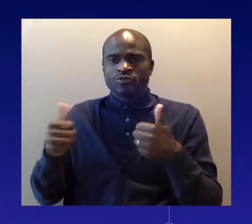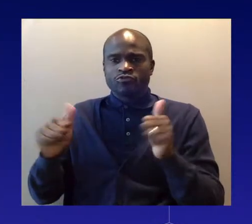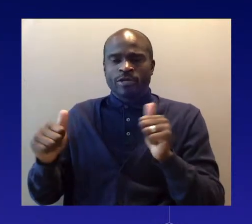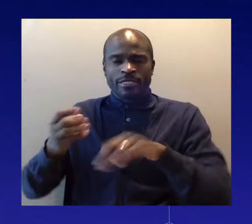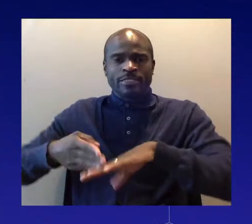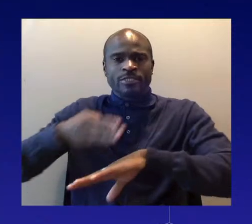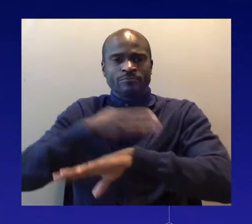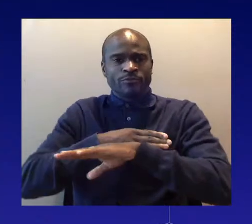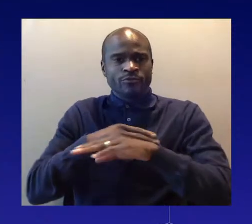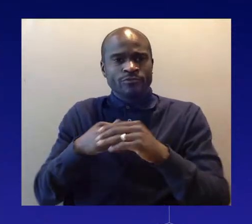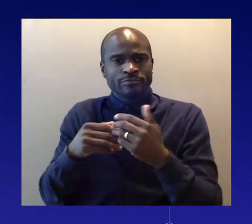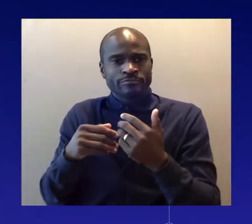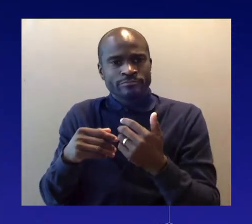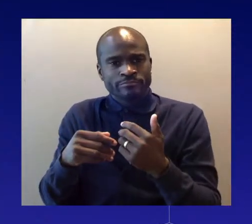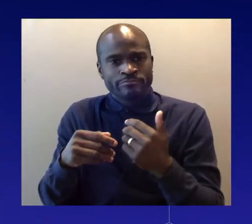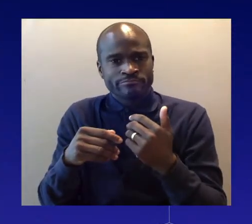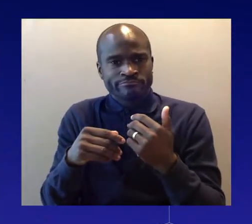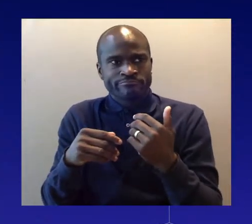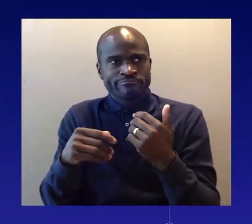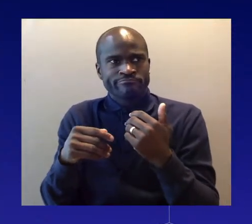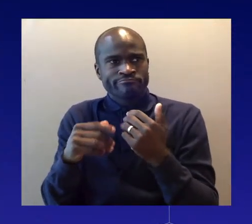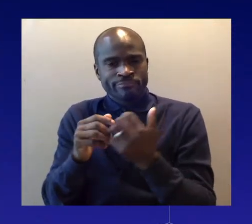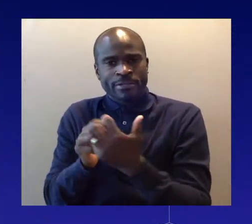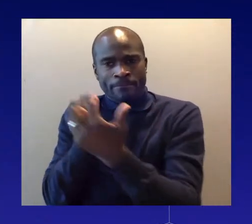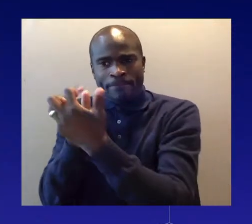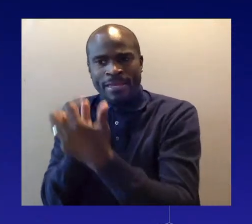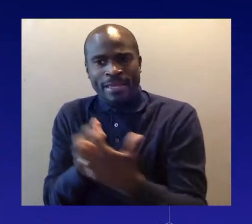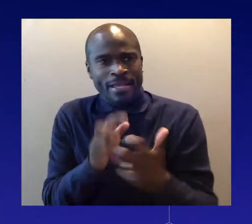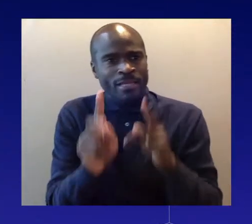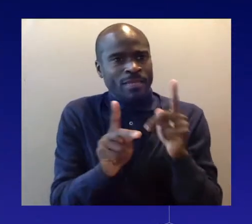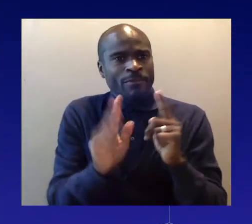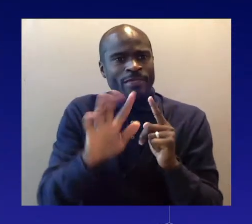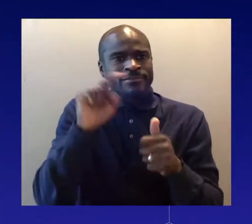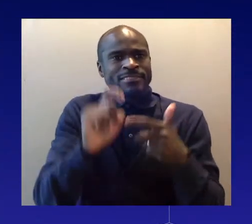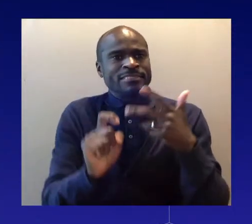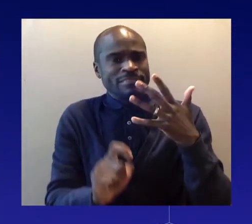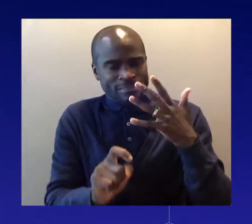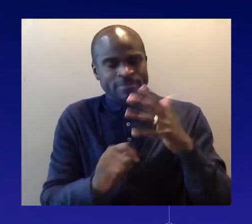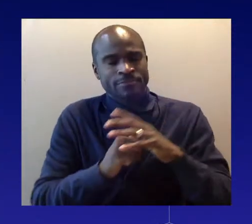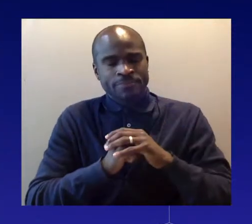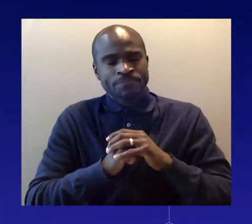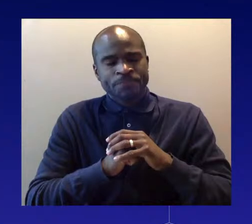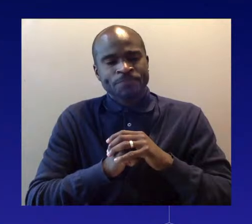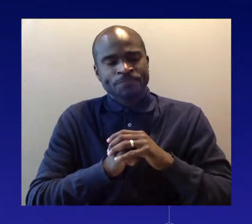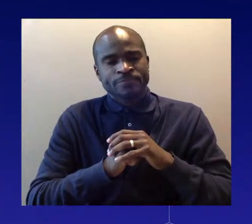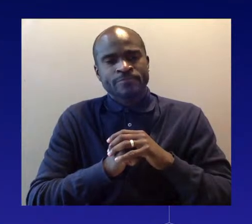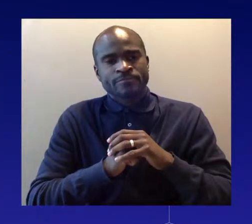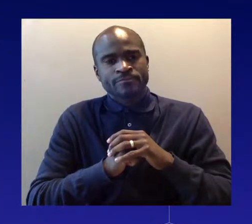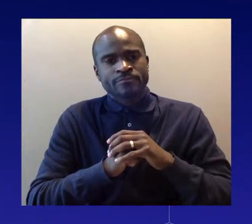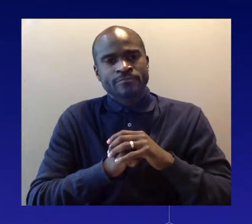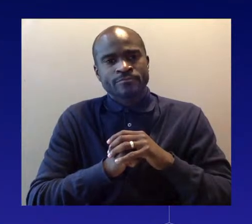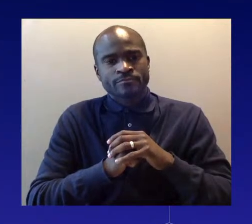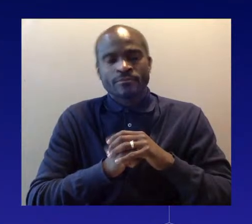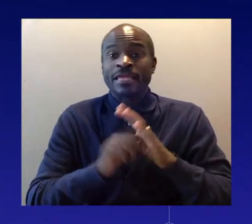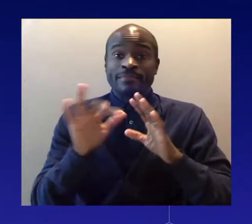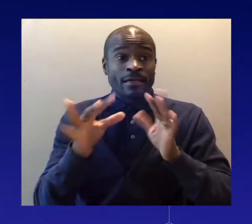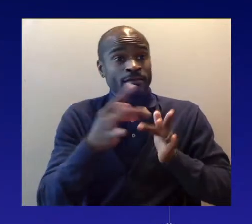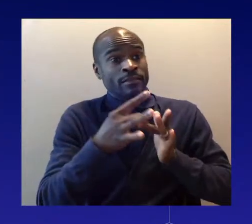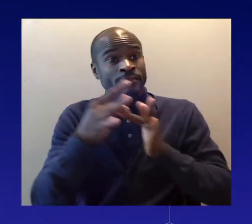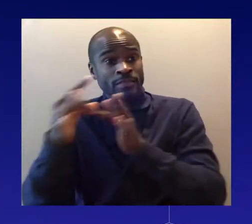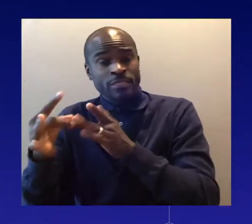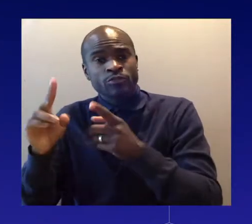are focused on population health. And I think that's a great segue to a little bit of a discussion about the social drivers of